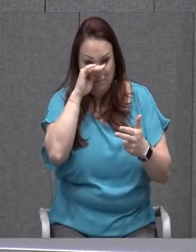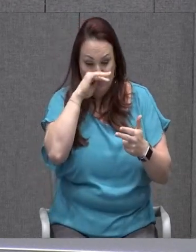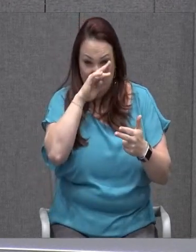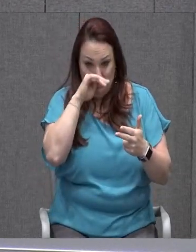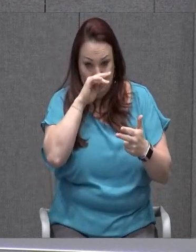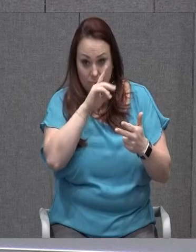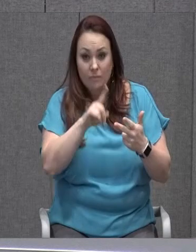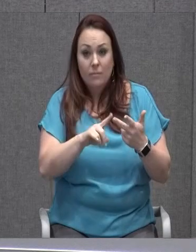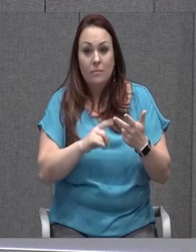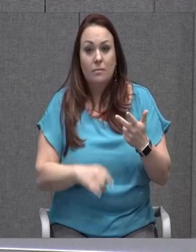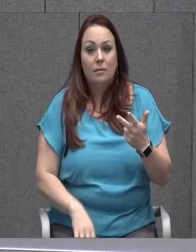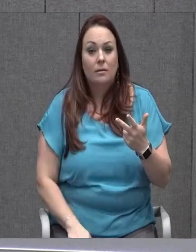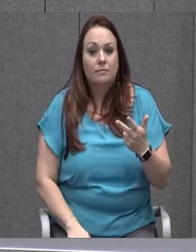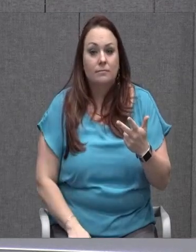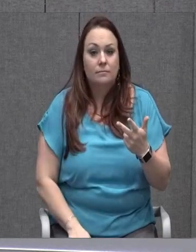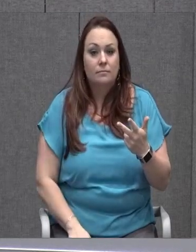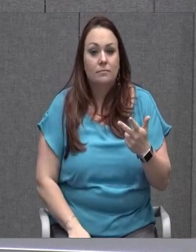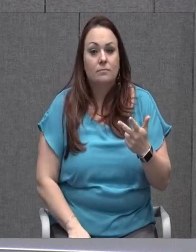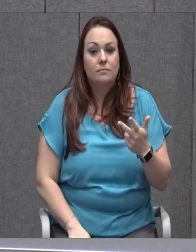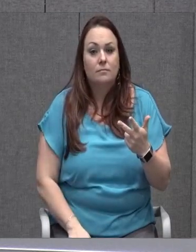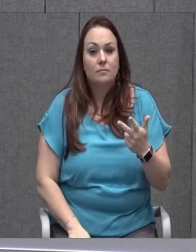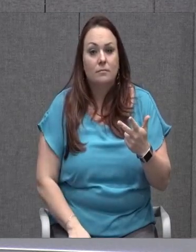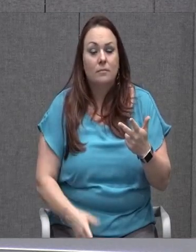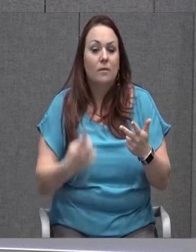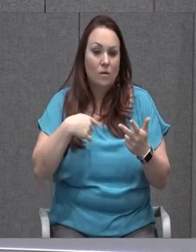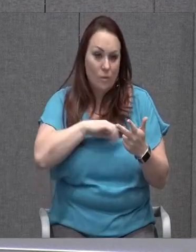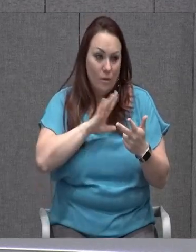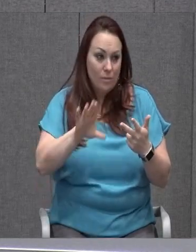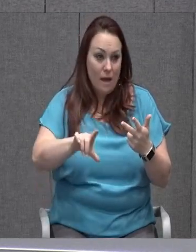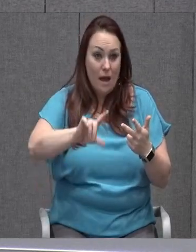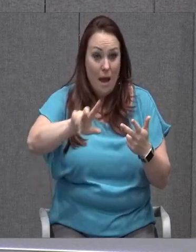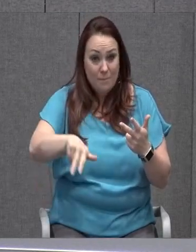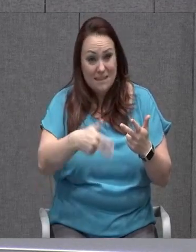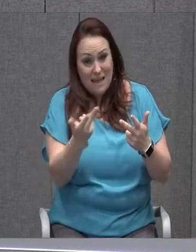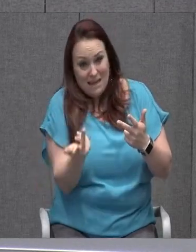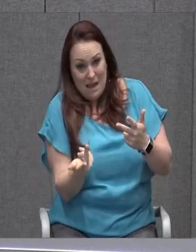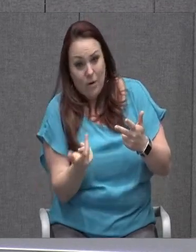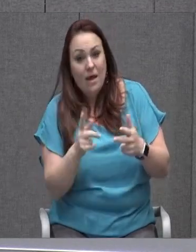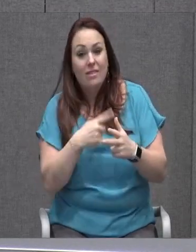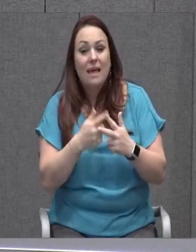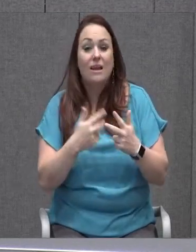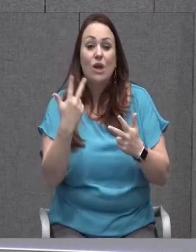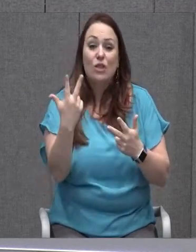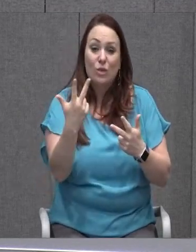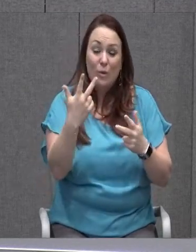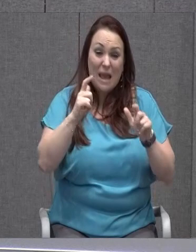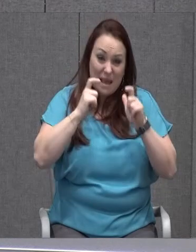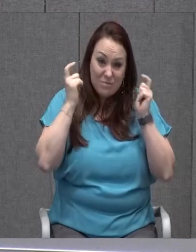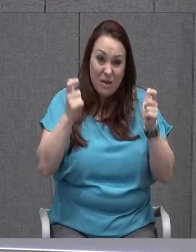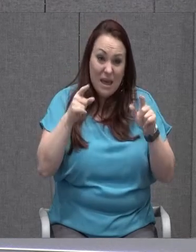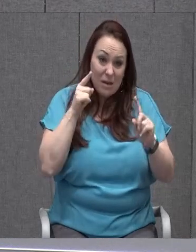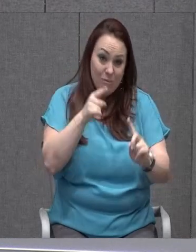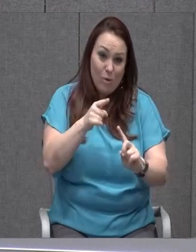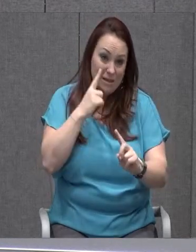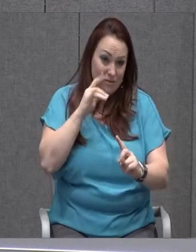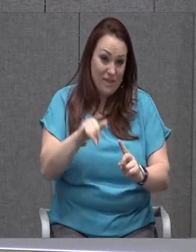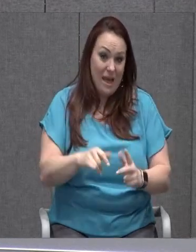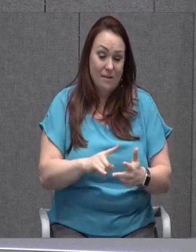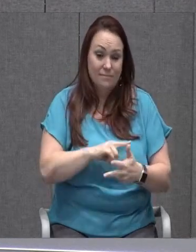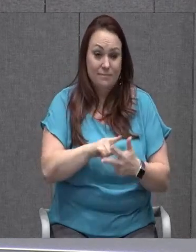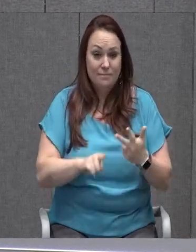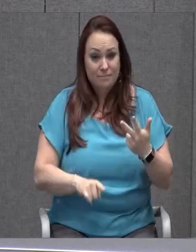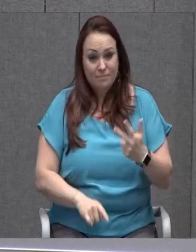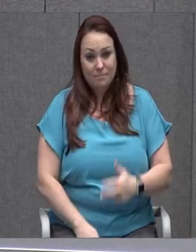completamente, patas arriba como le decimos en Honduras, we land upside down, you get 3 big points for that.